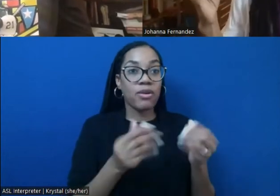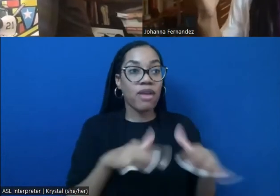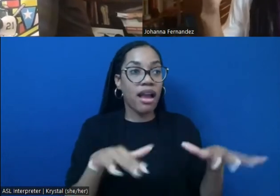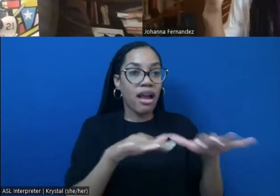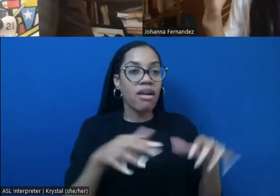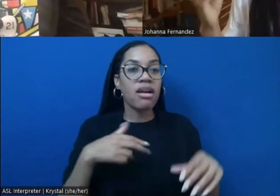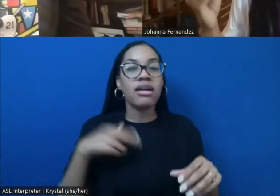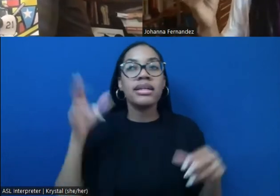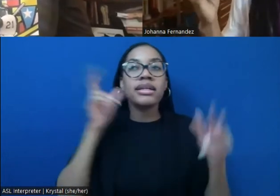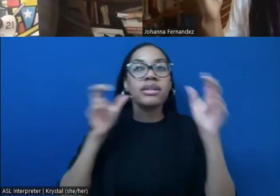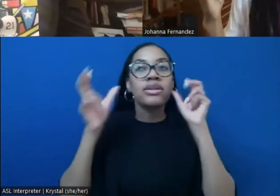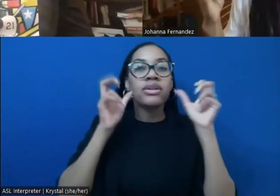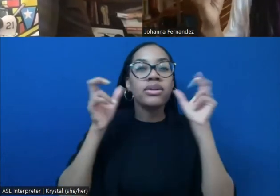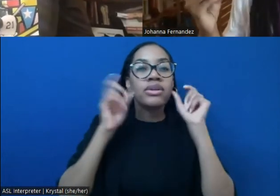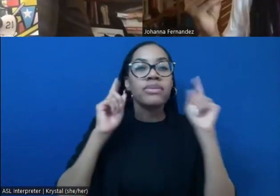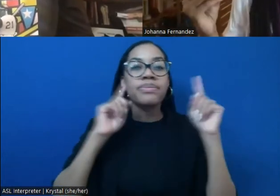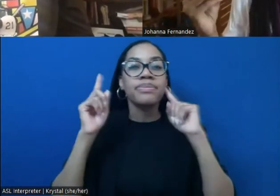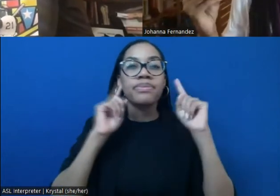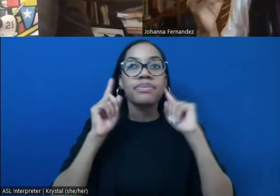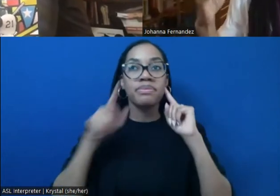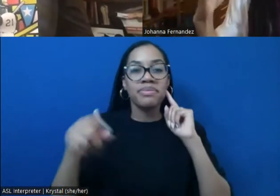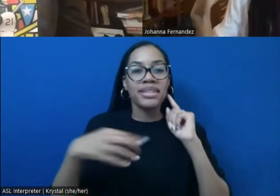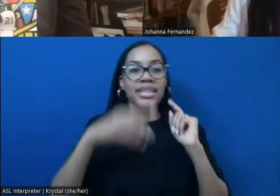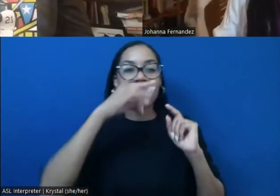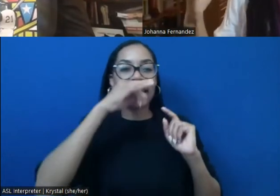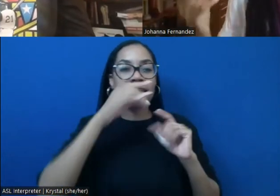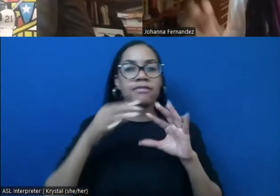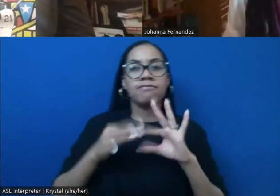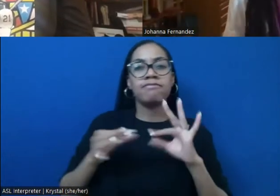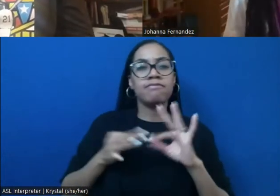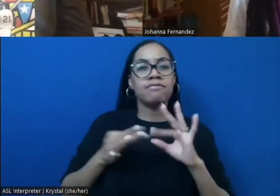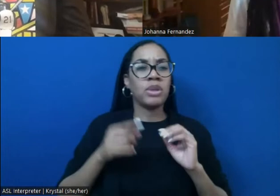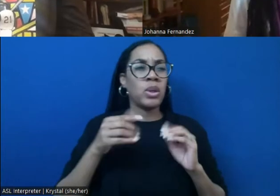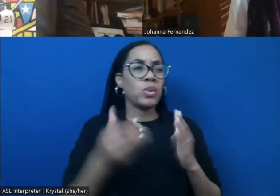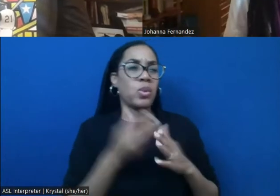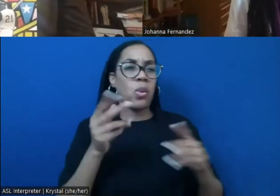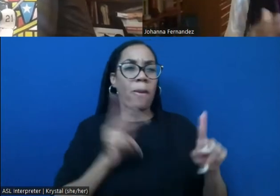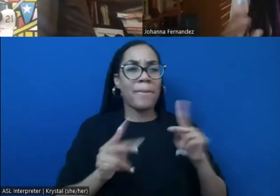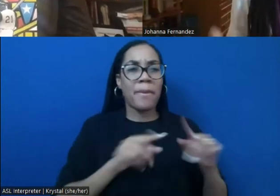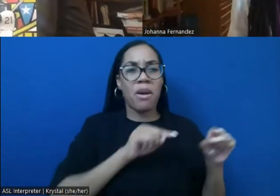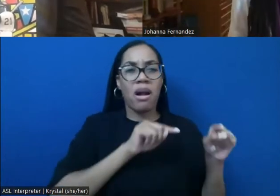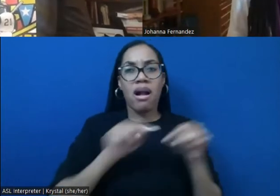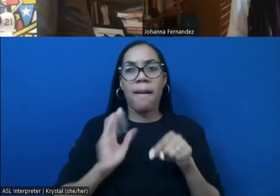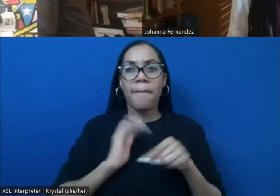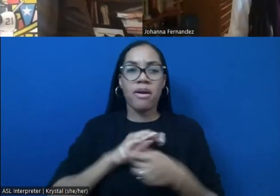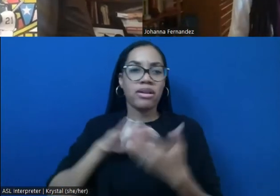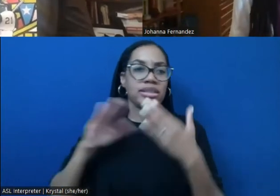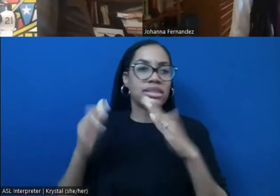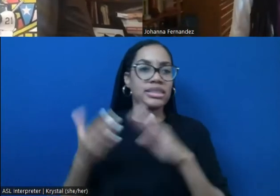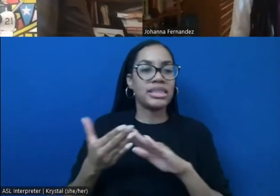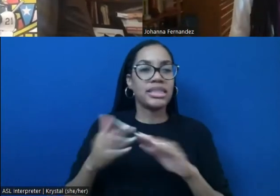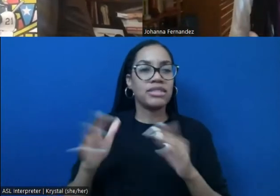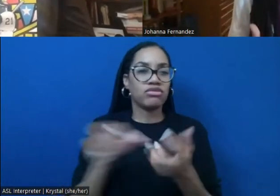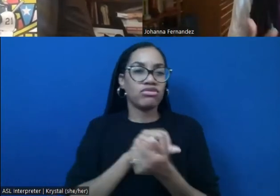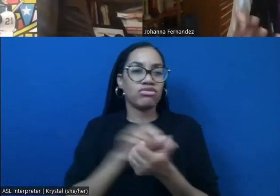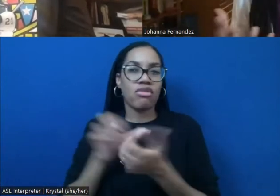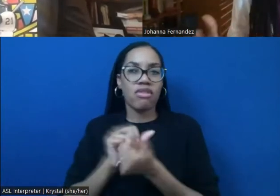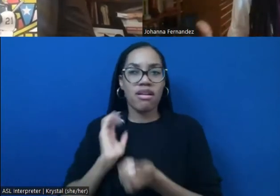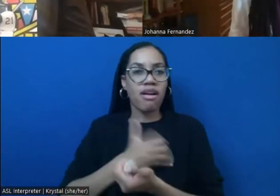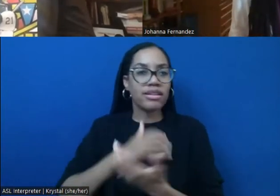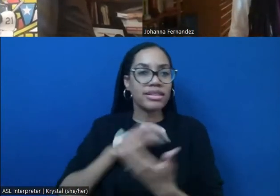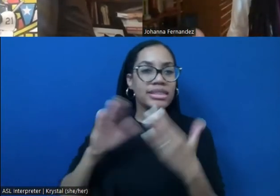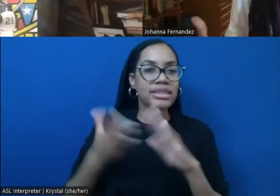newcomers, that the newcomers are destroying our city, that they are undeserving of the resources